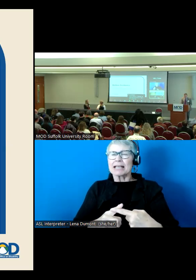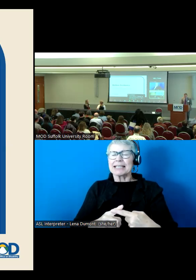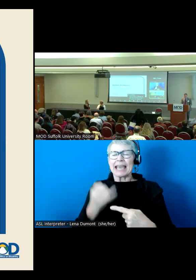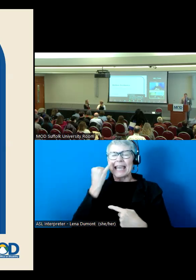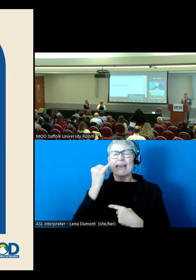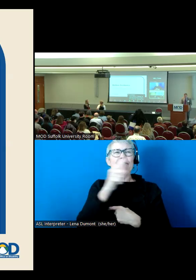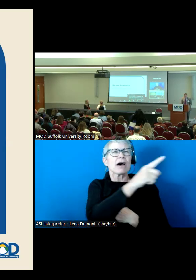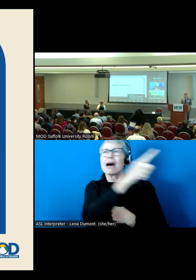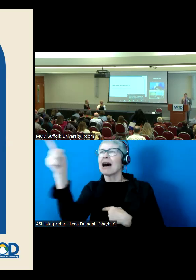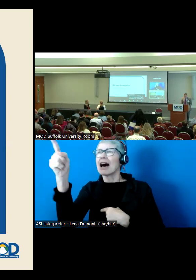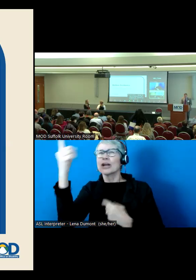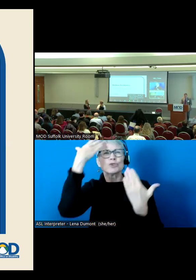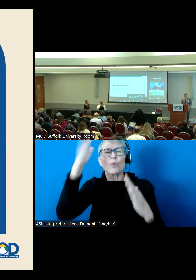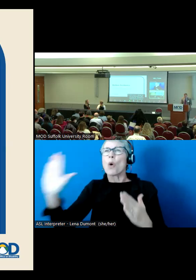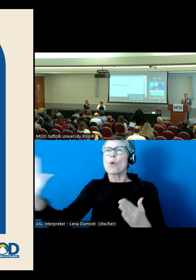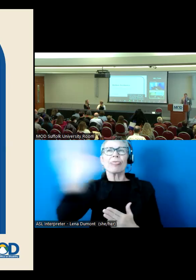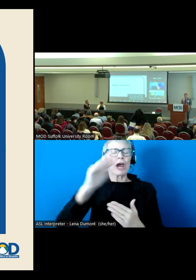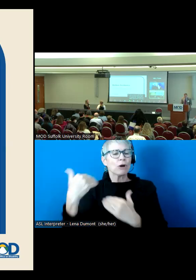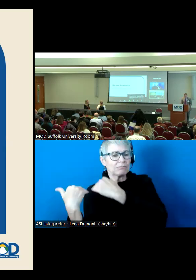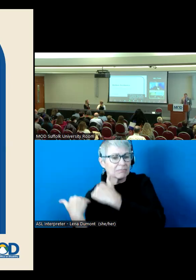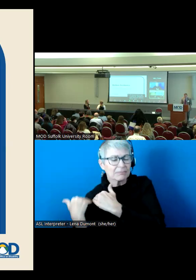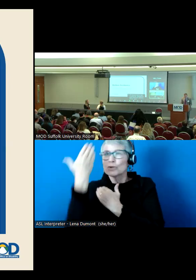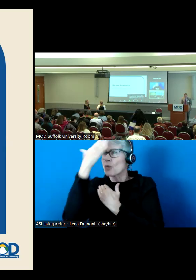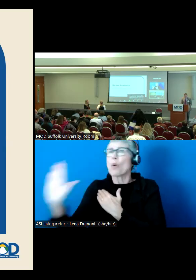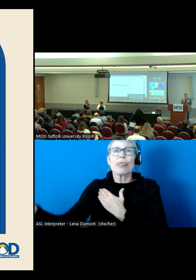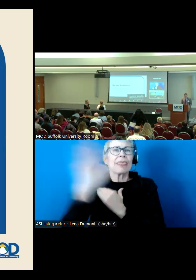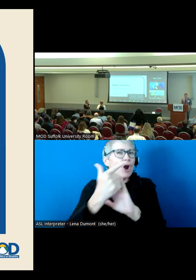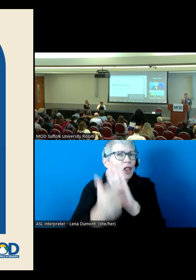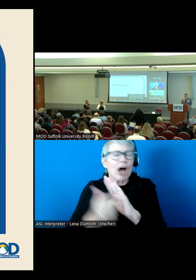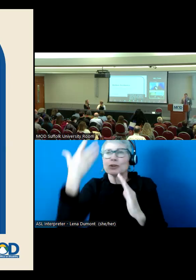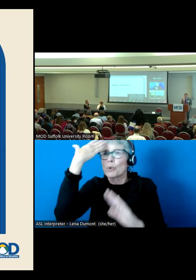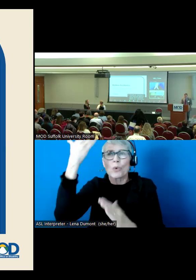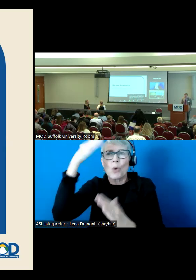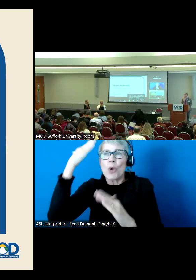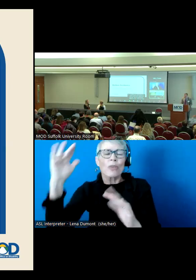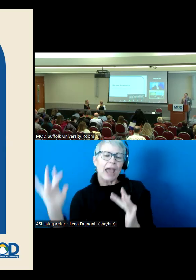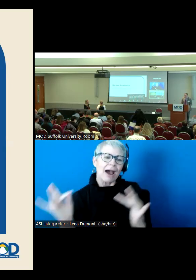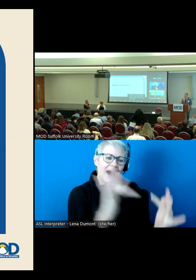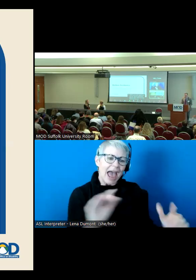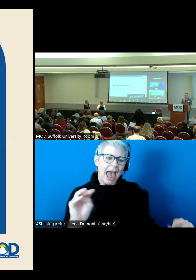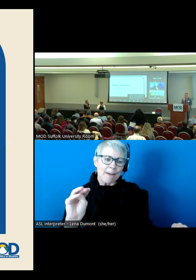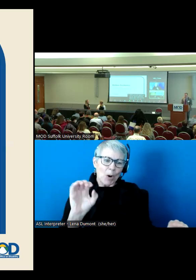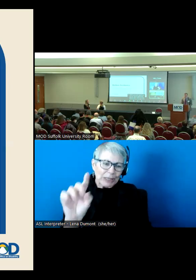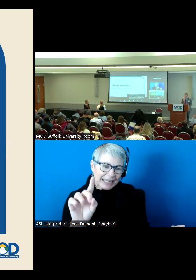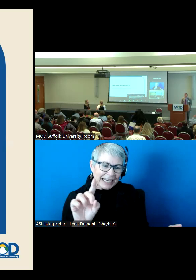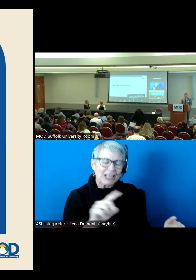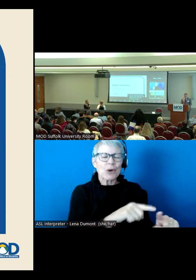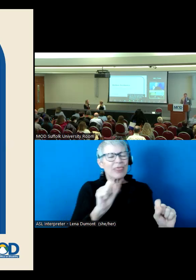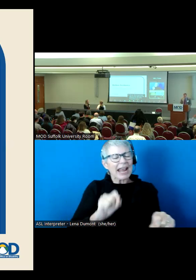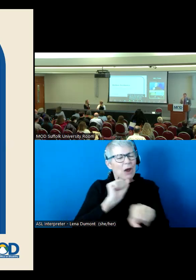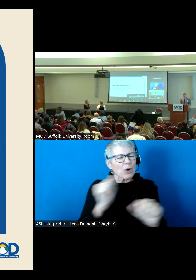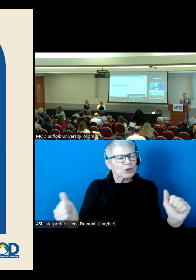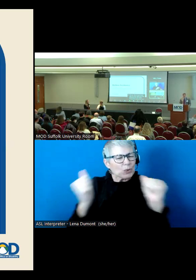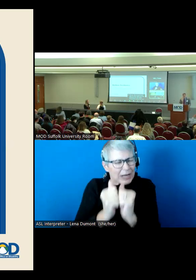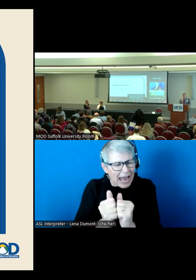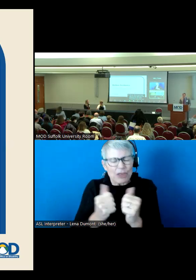their obligations under the federal and state law, making the world better through both pressure and ideas. A very important